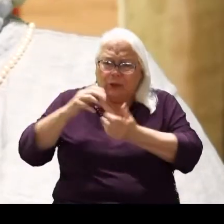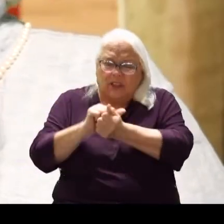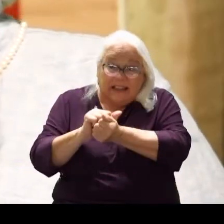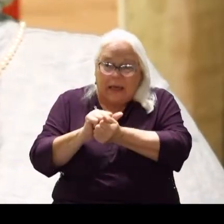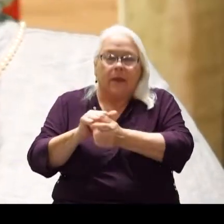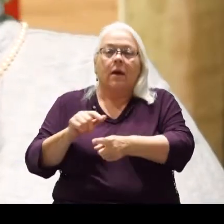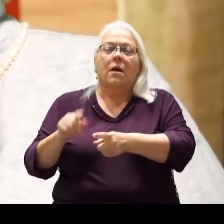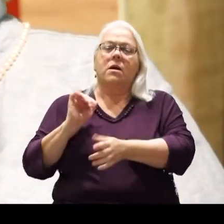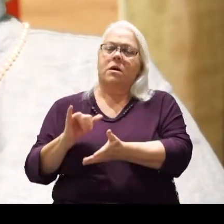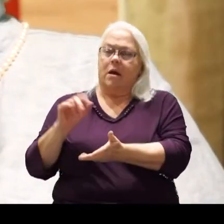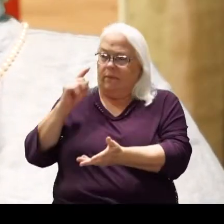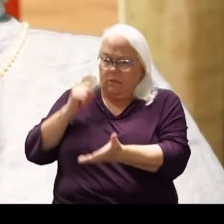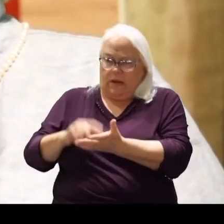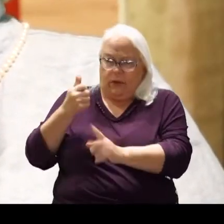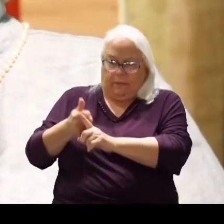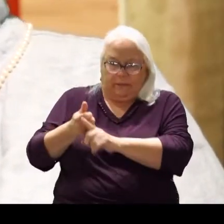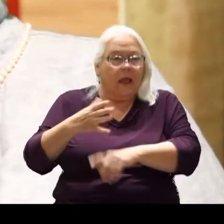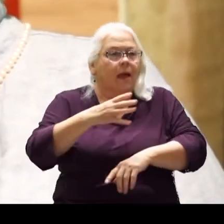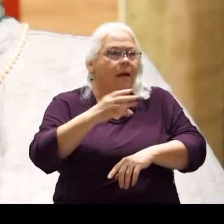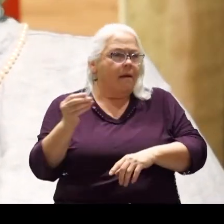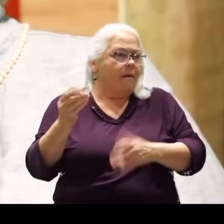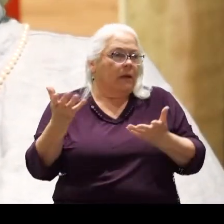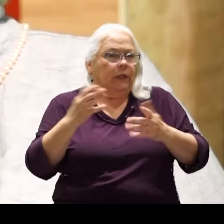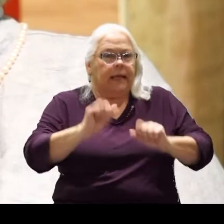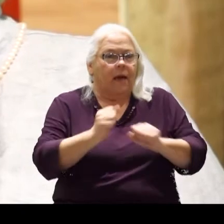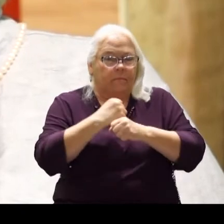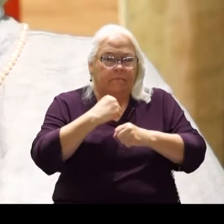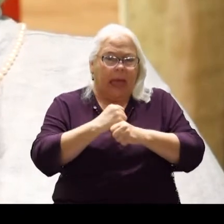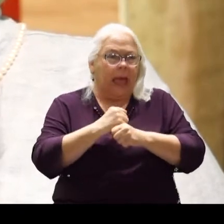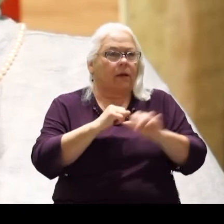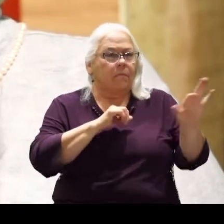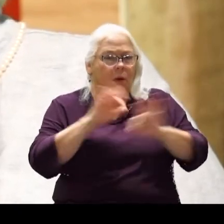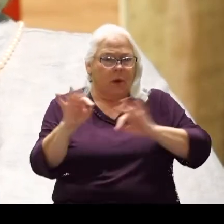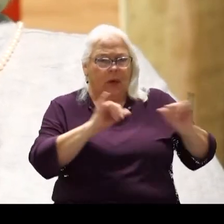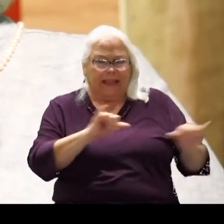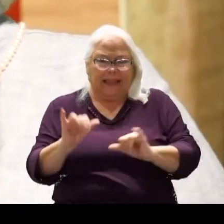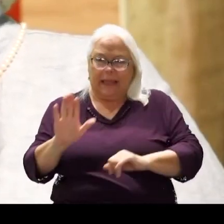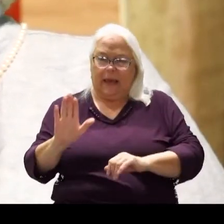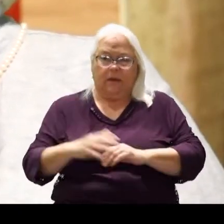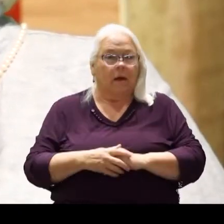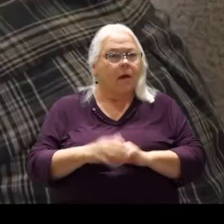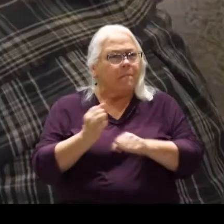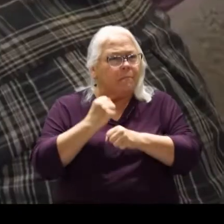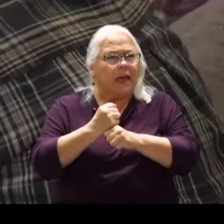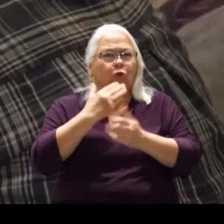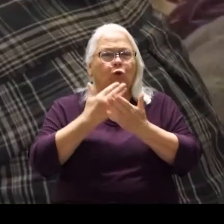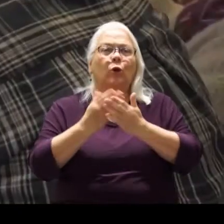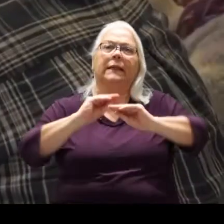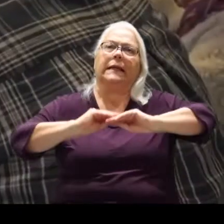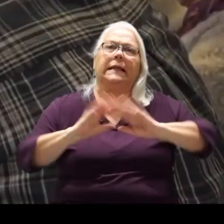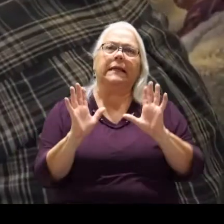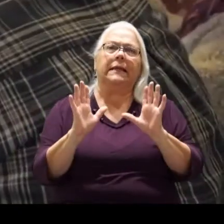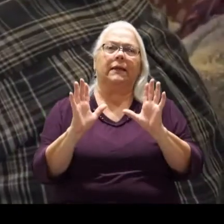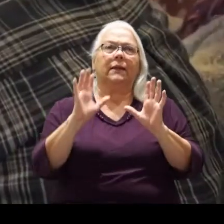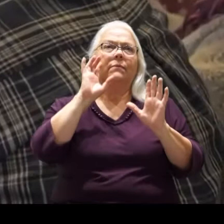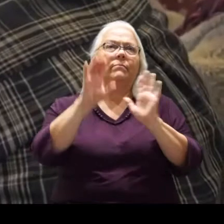they liked and then recognize that they were repeating the same color or mixing too many things together. And the end